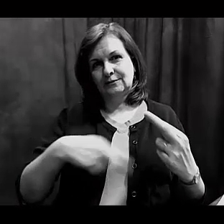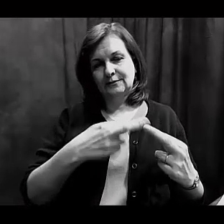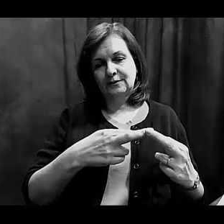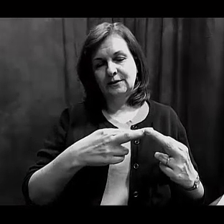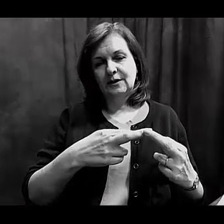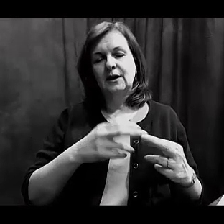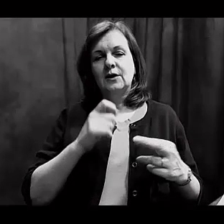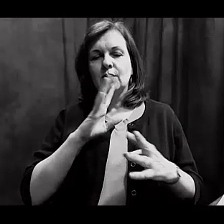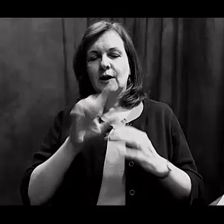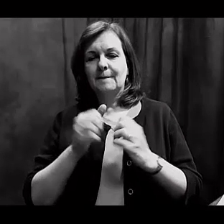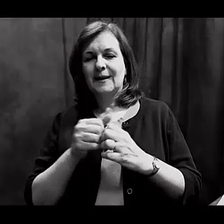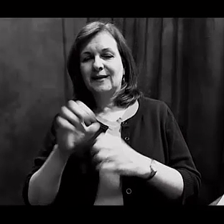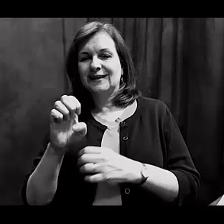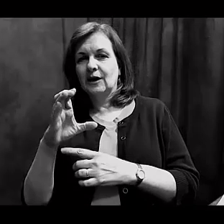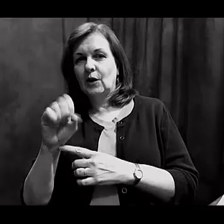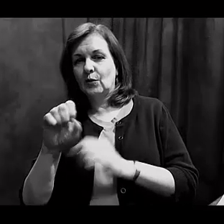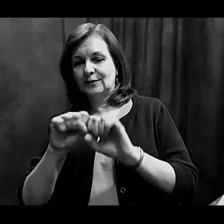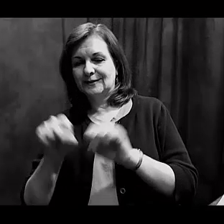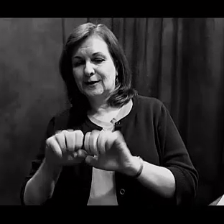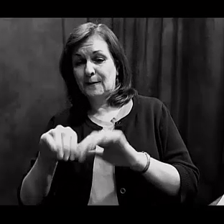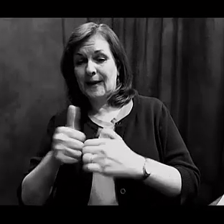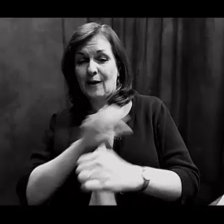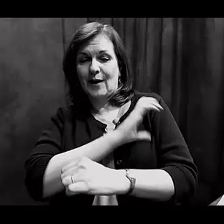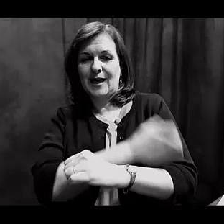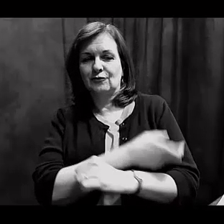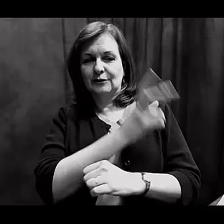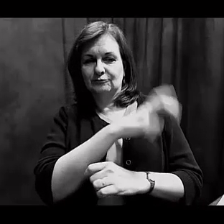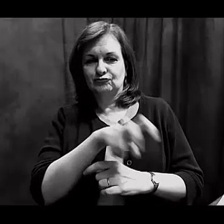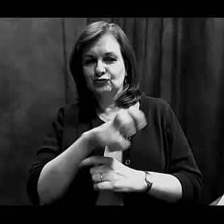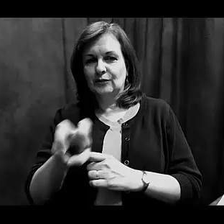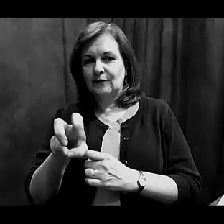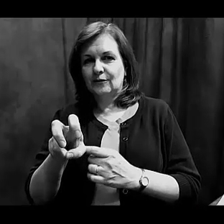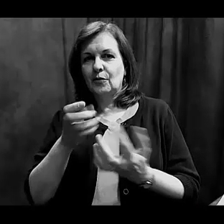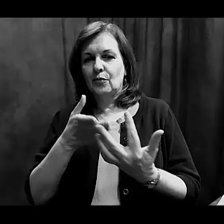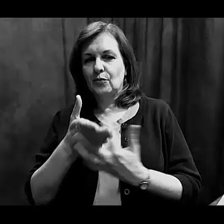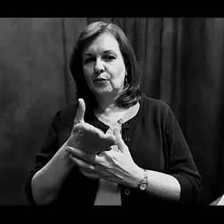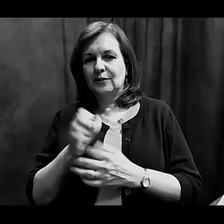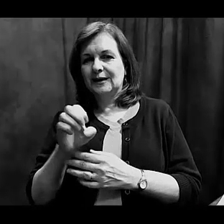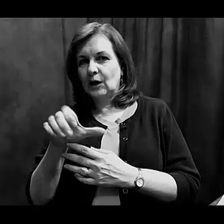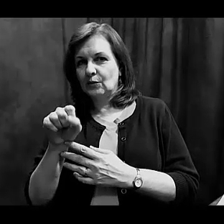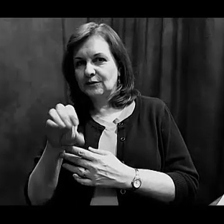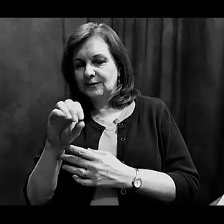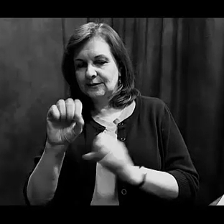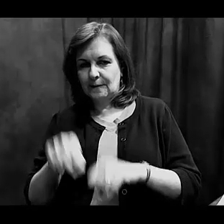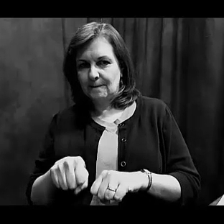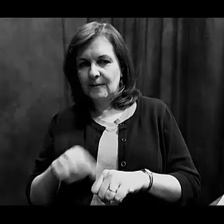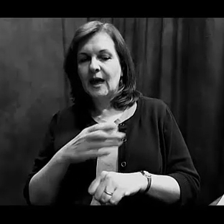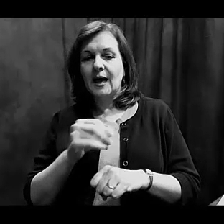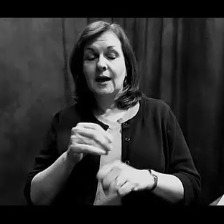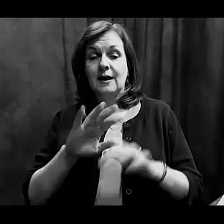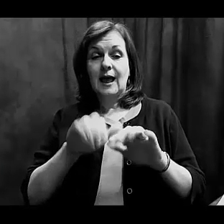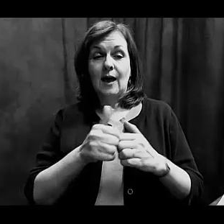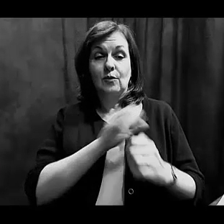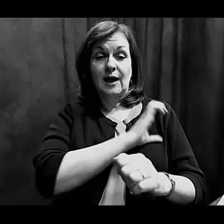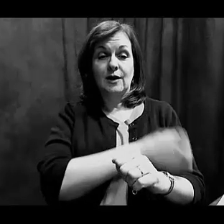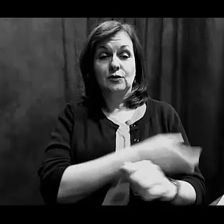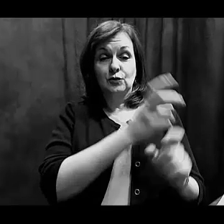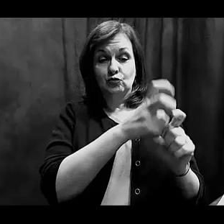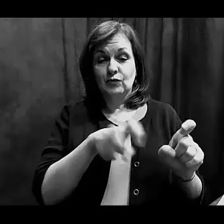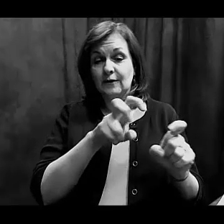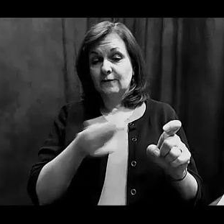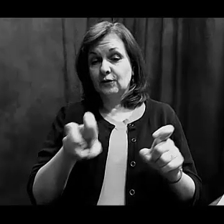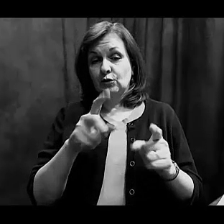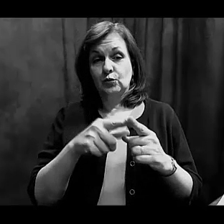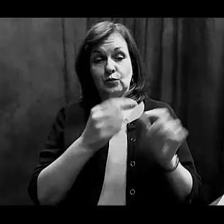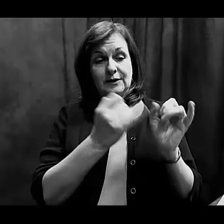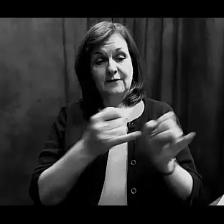time thinking about the energy moving through an ecosystem and how it moves between individuals in particular. So